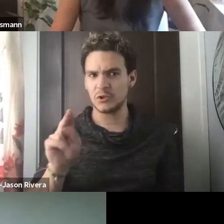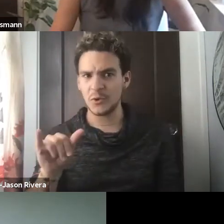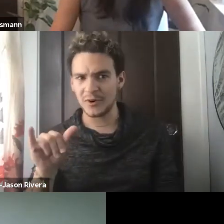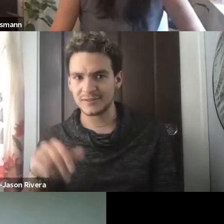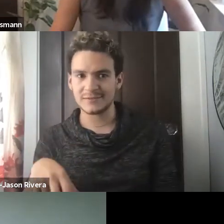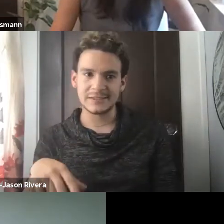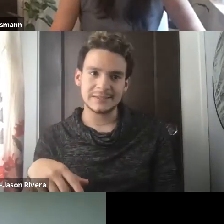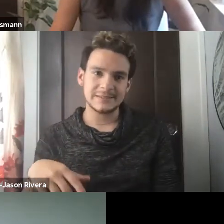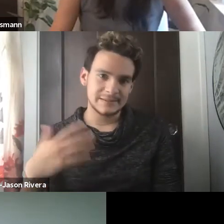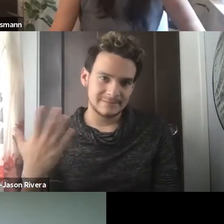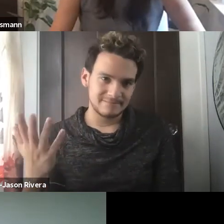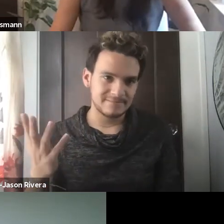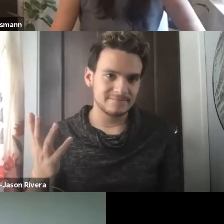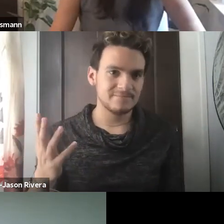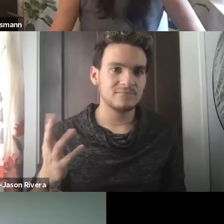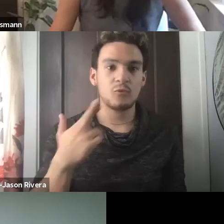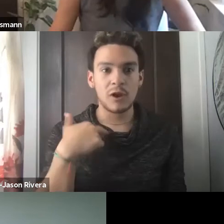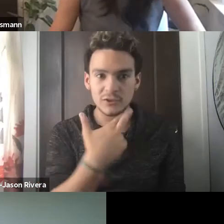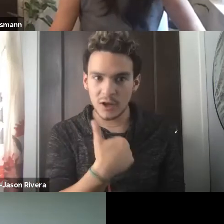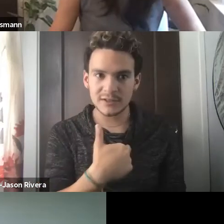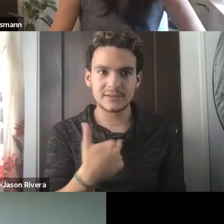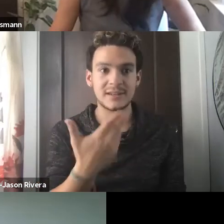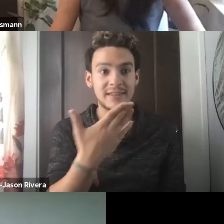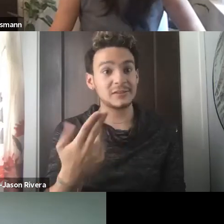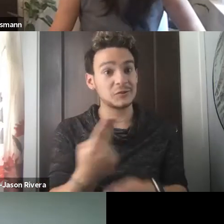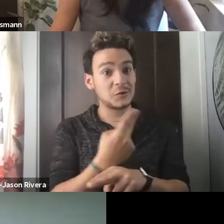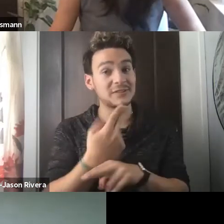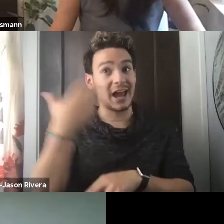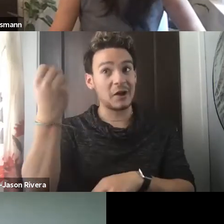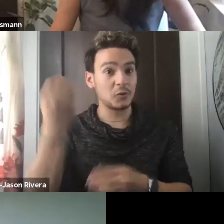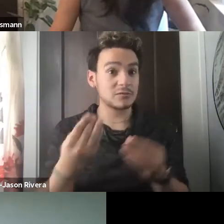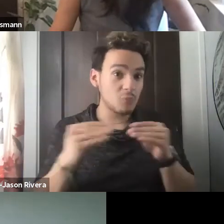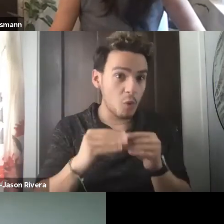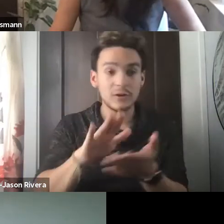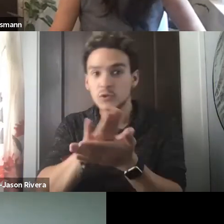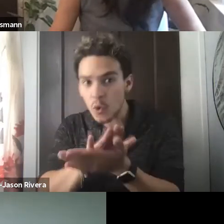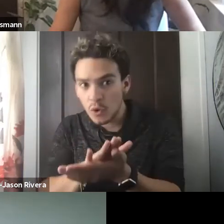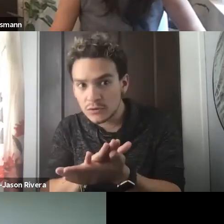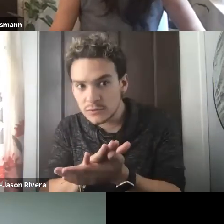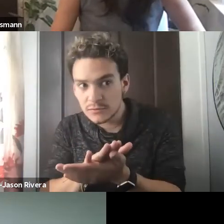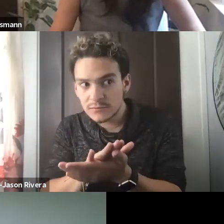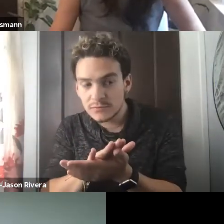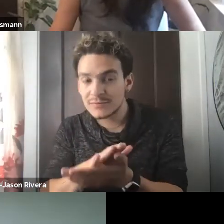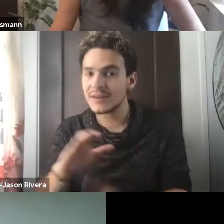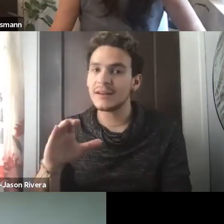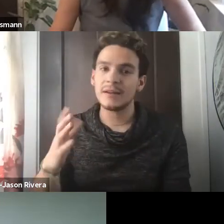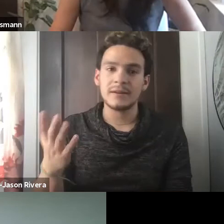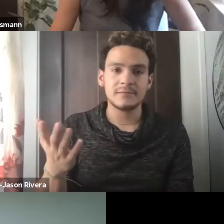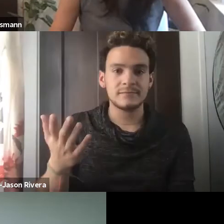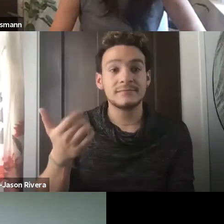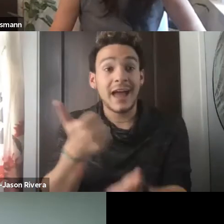of restaurants and things where people are utilizing the outdoors and in schools. I mean, climate related. I mean, that